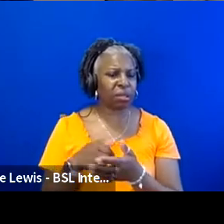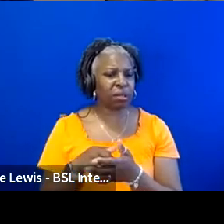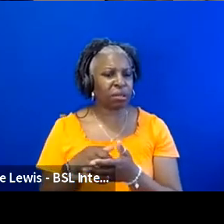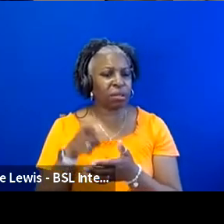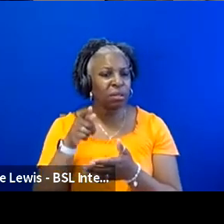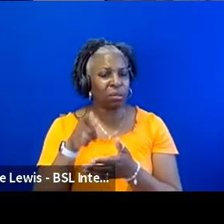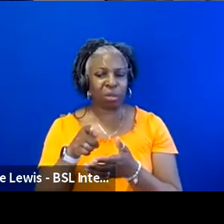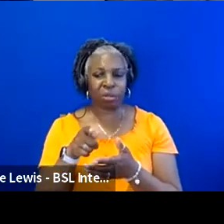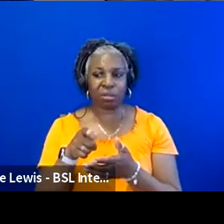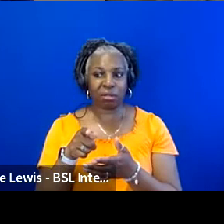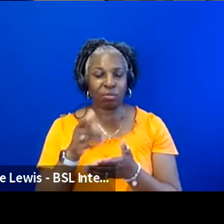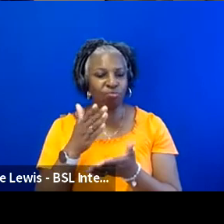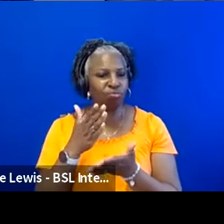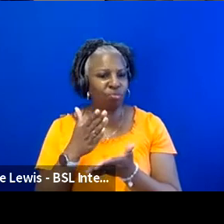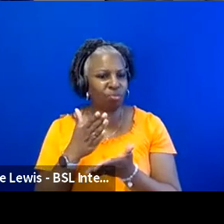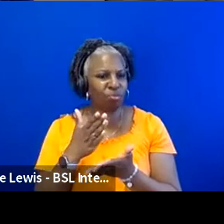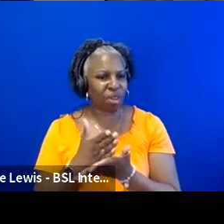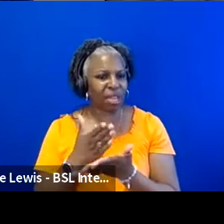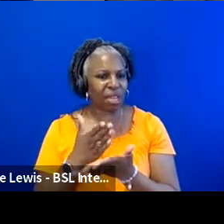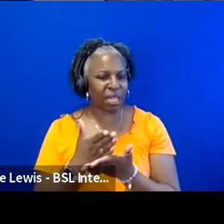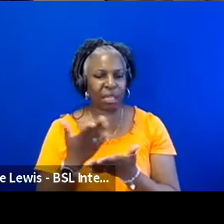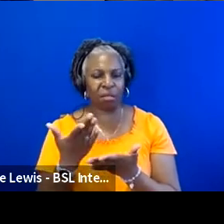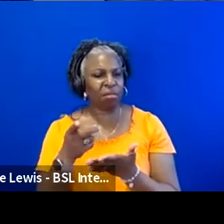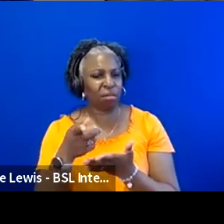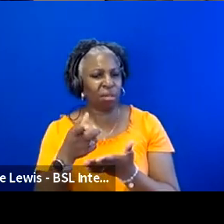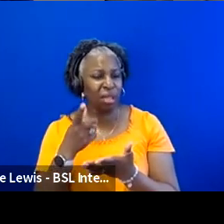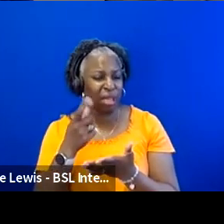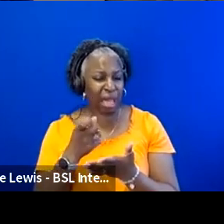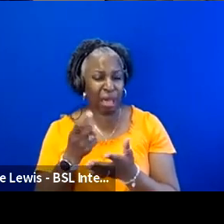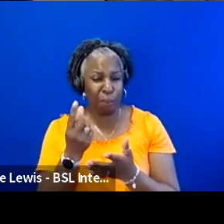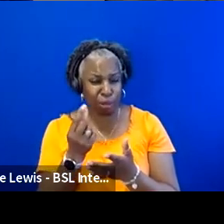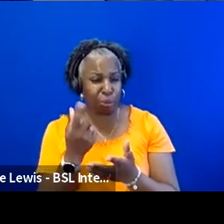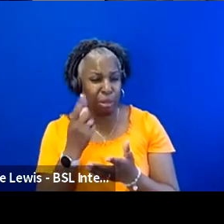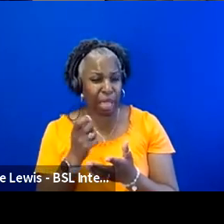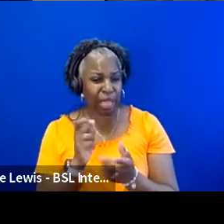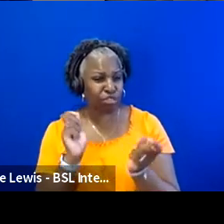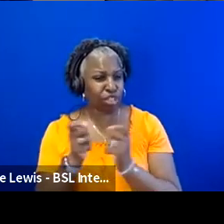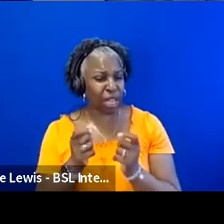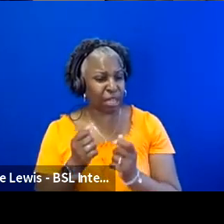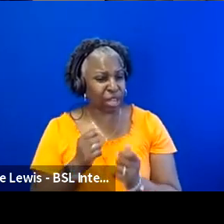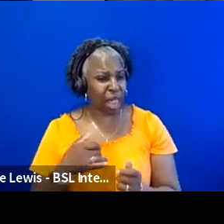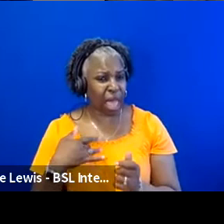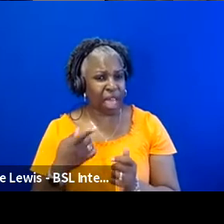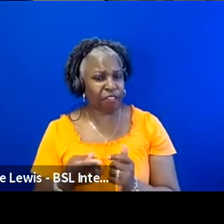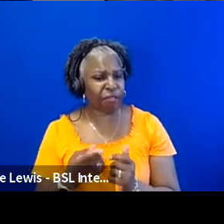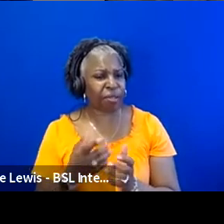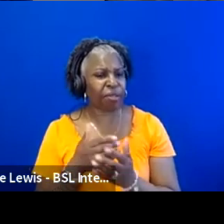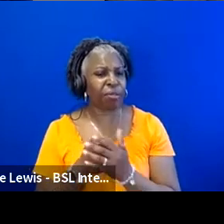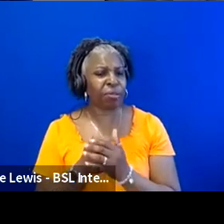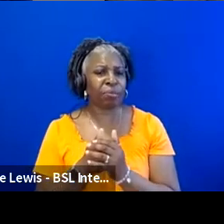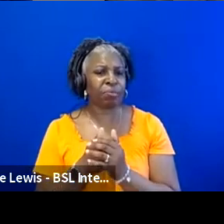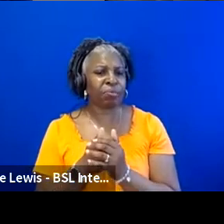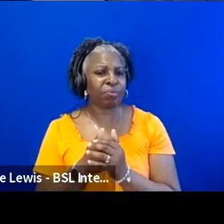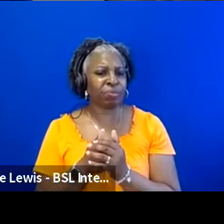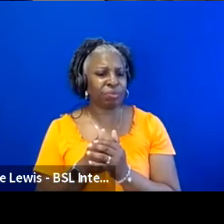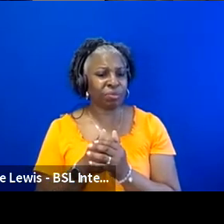mistake from a journalist who have an ego not to think about safety